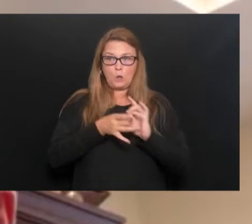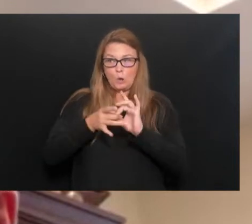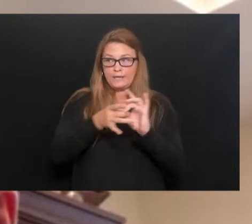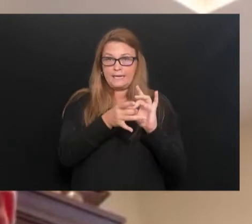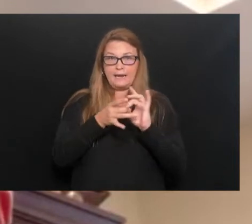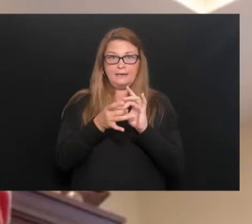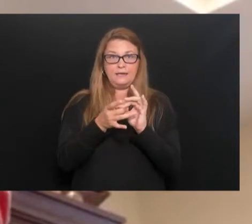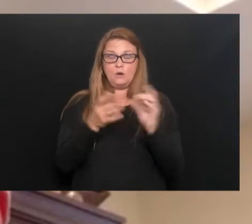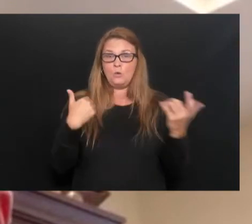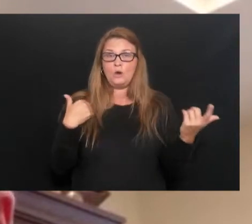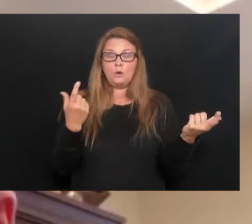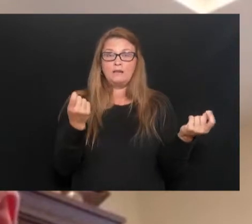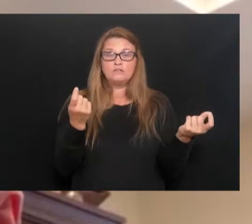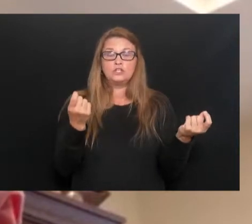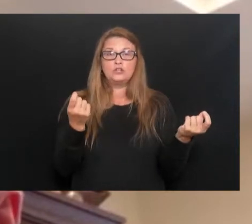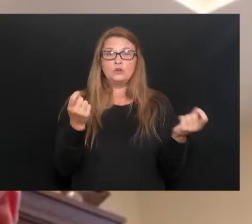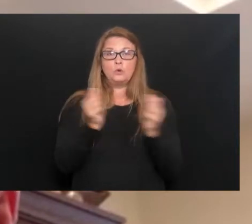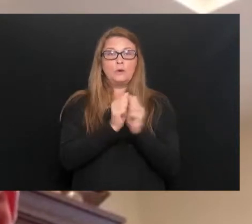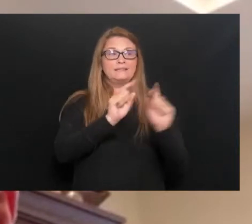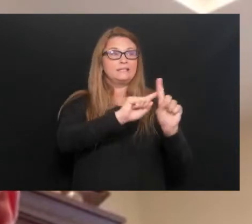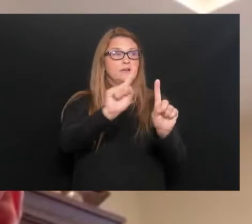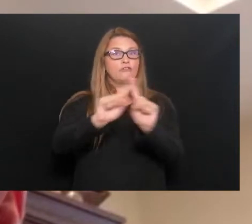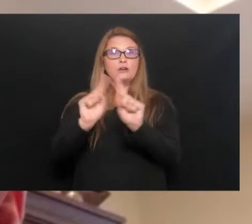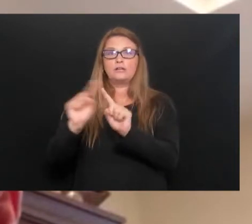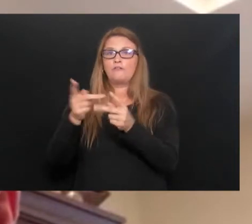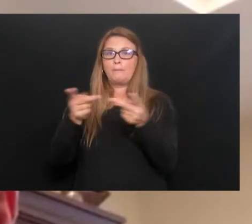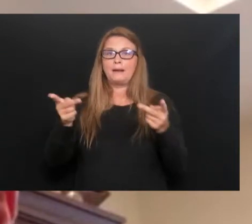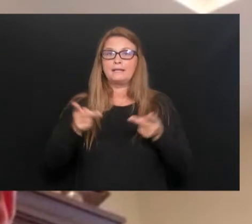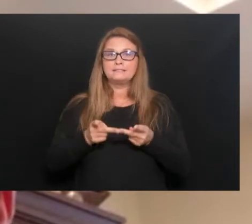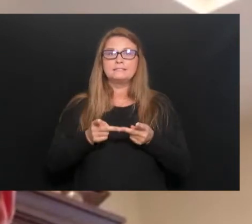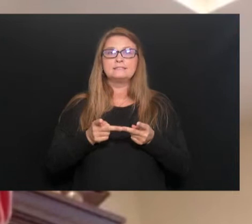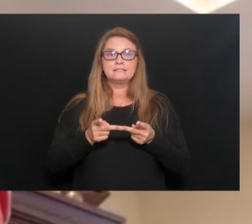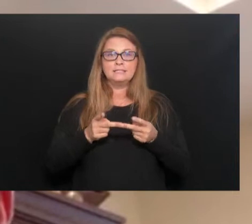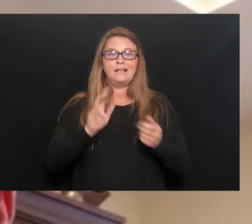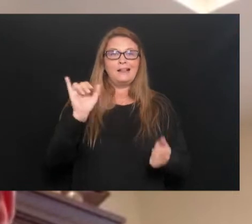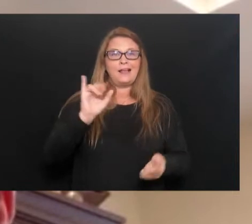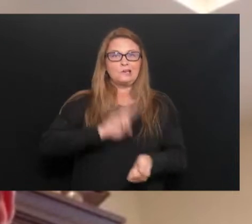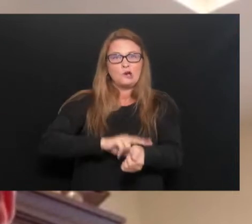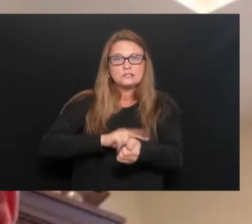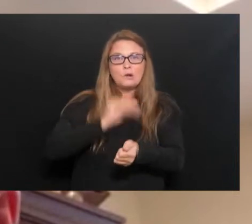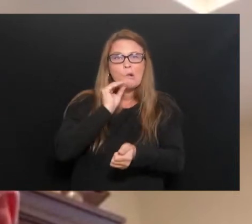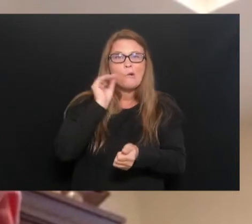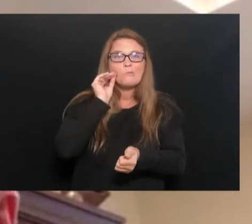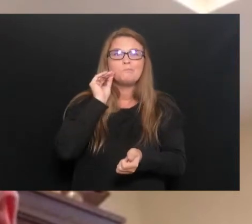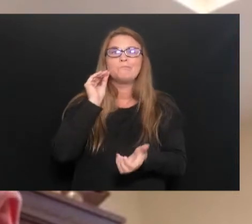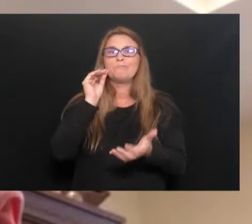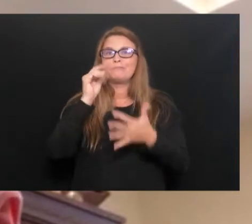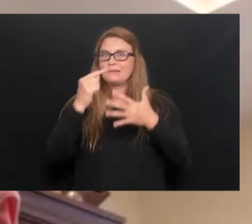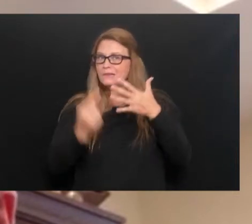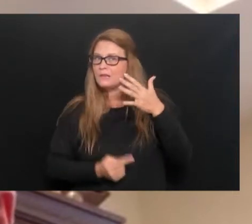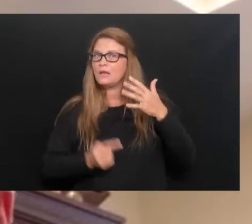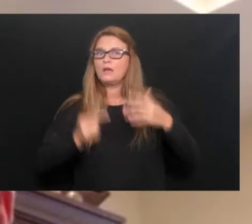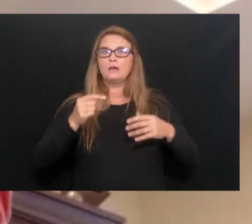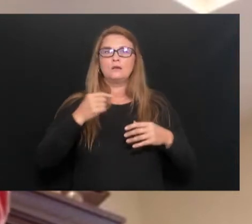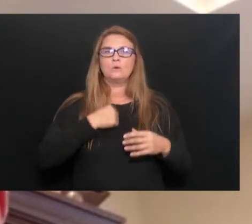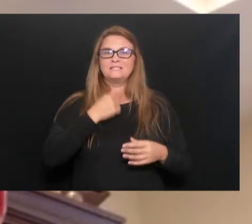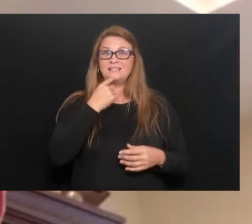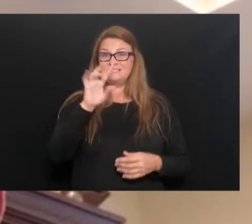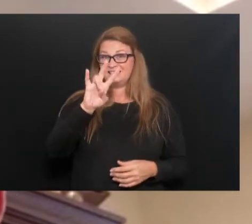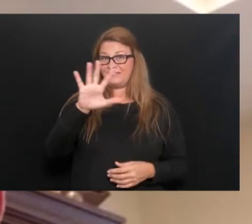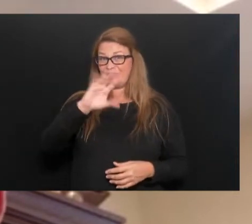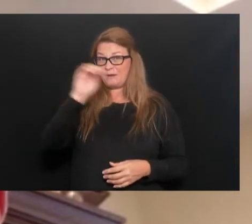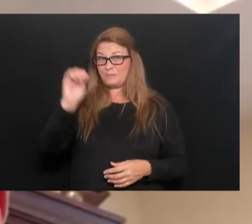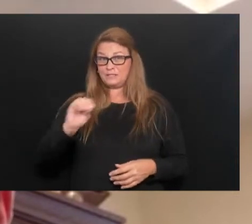done with facilities across the state, such as our nursing homes. As we mentioned before, 75% of